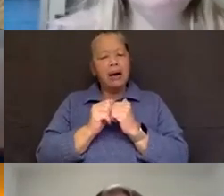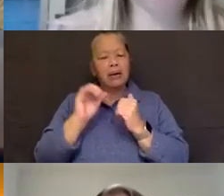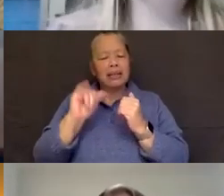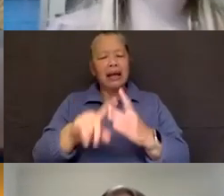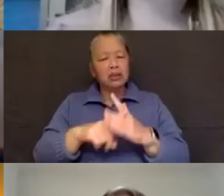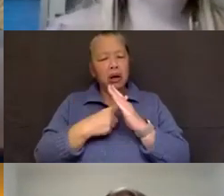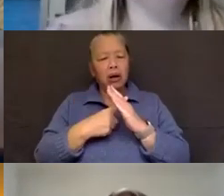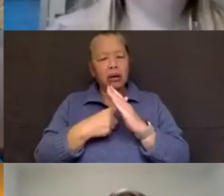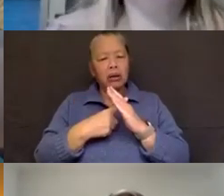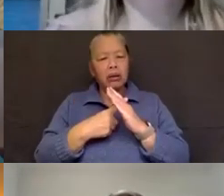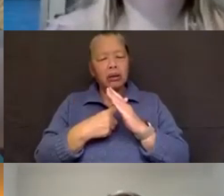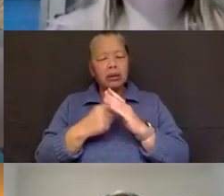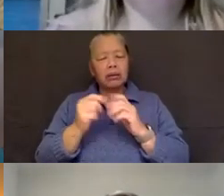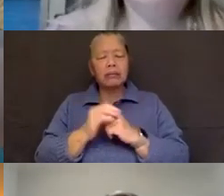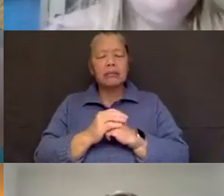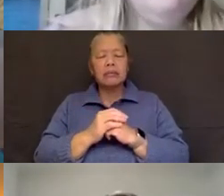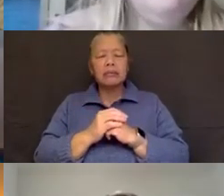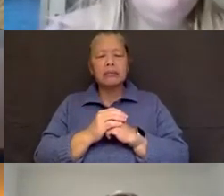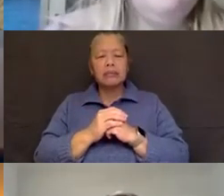all start?